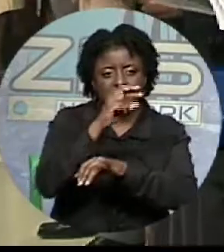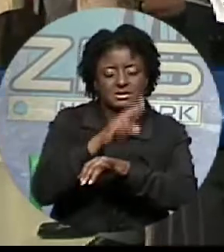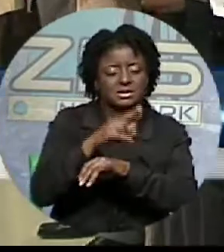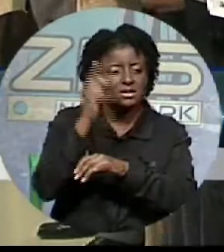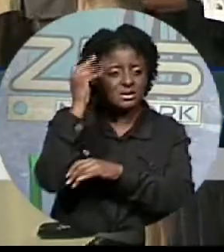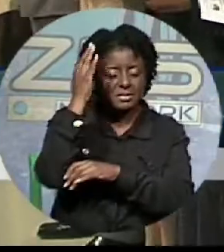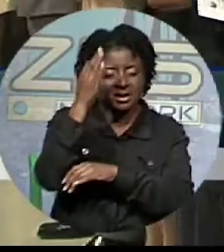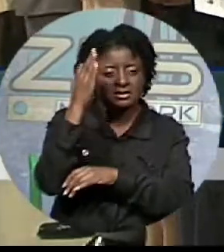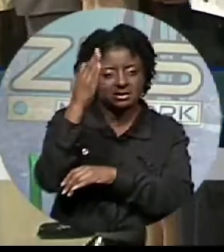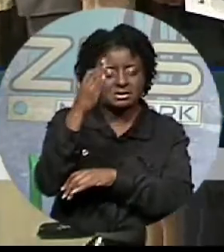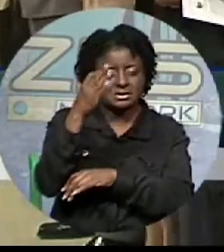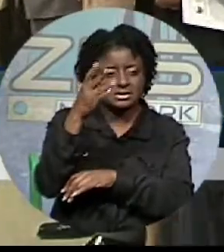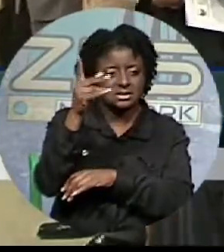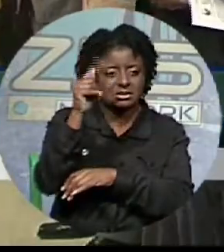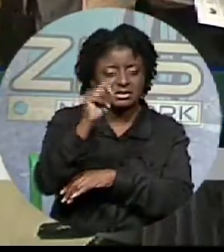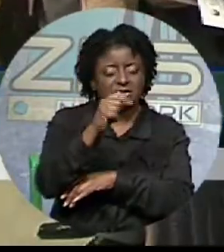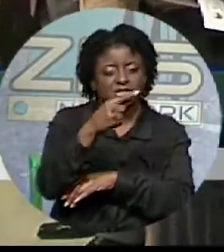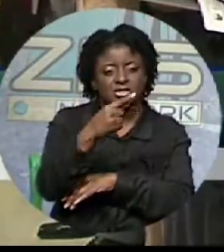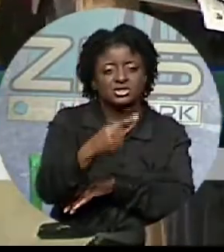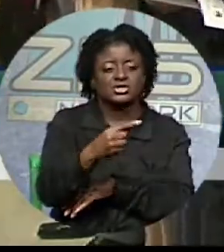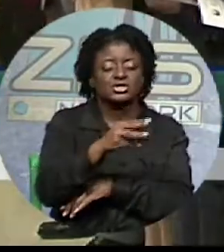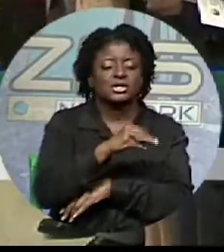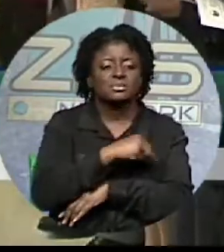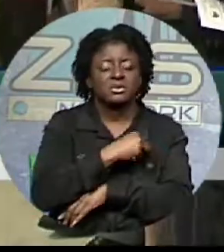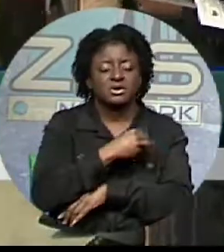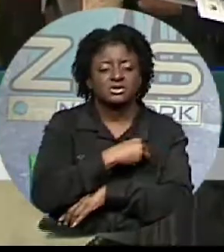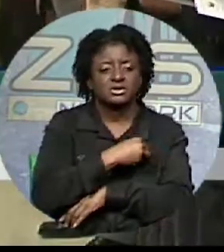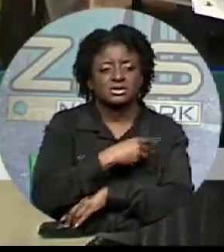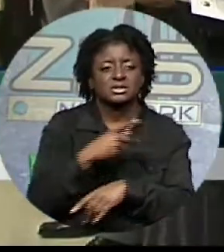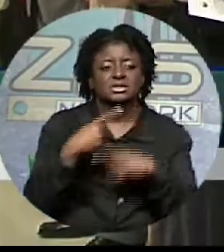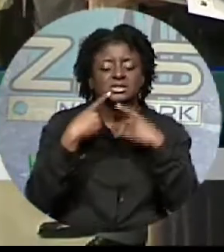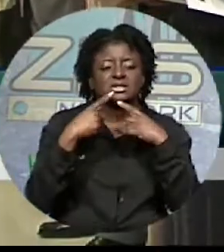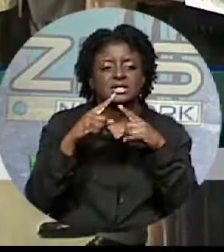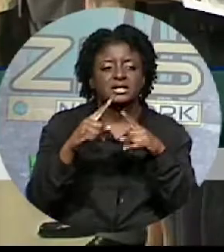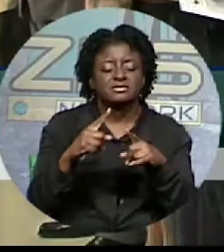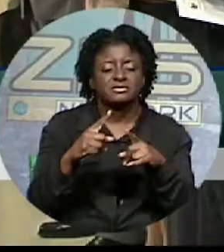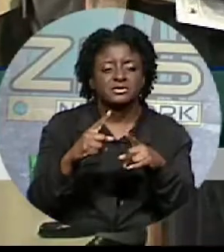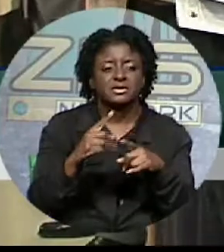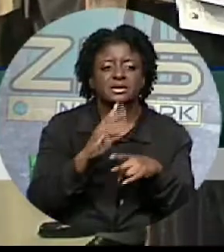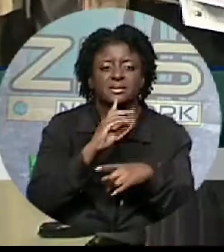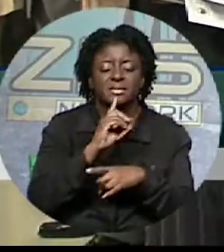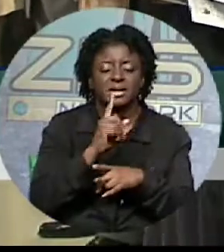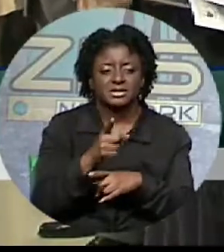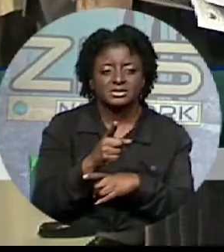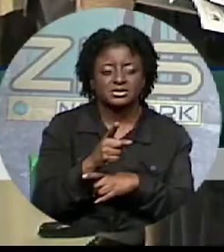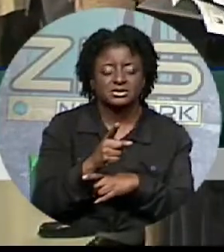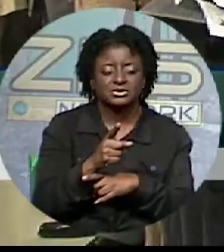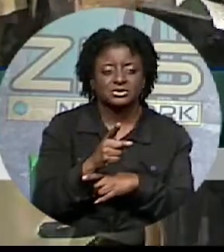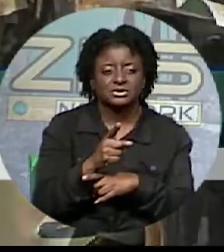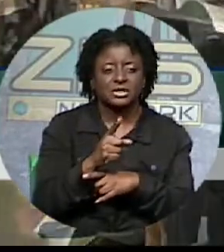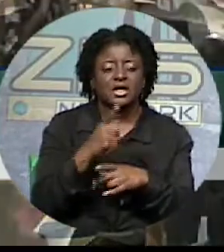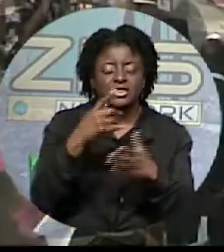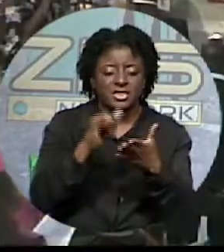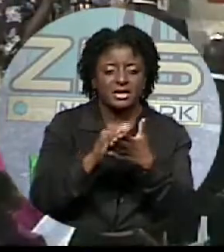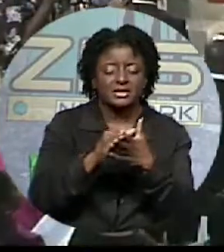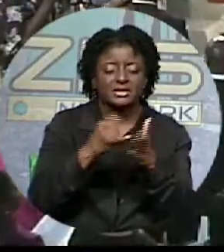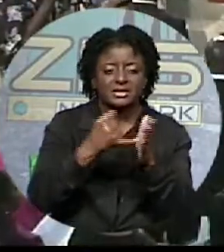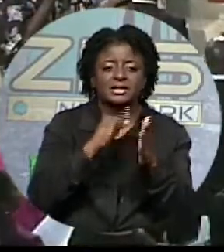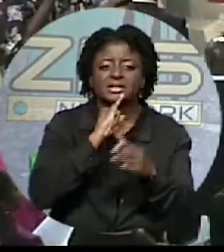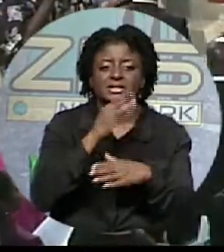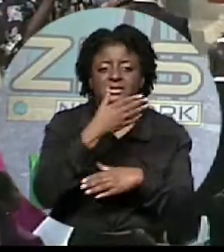professionals in order for them to ensure that it is better in the Bahamas. Similar sentiments were echoed by Minister of Tourism, Obi